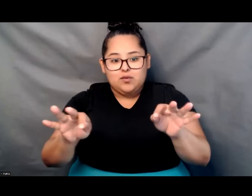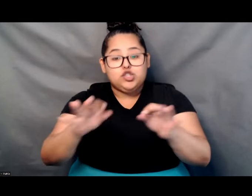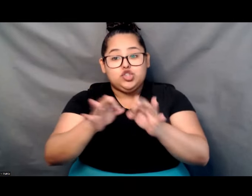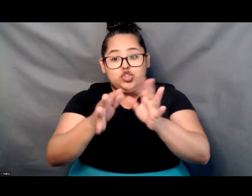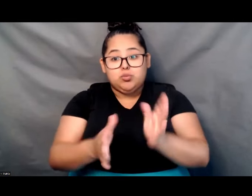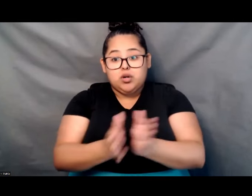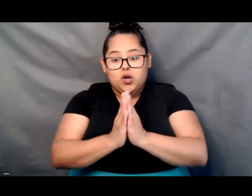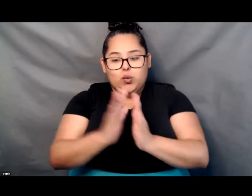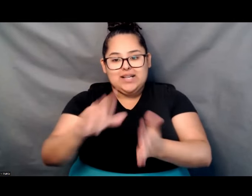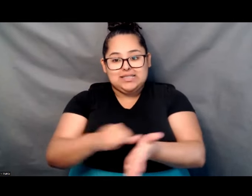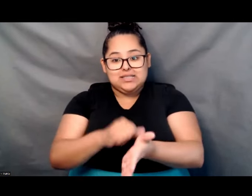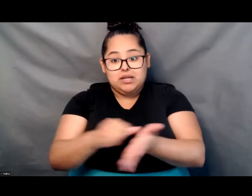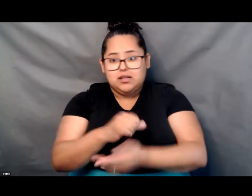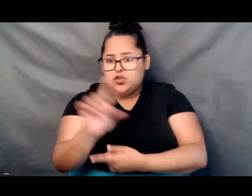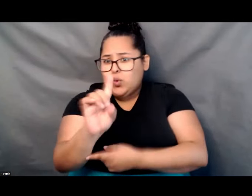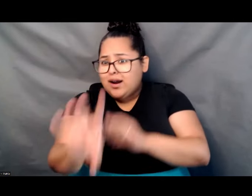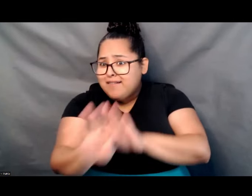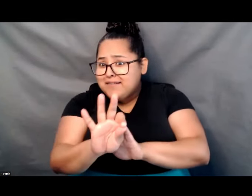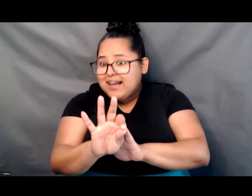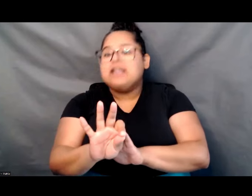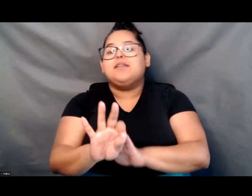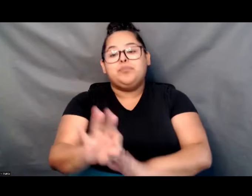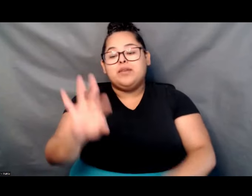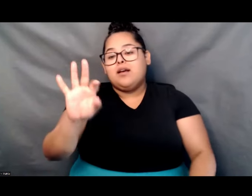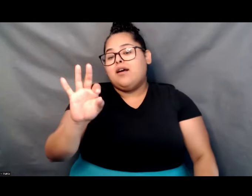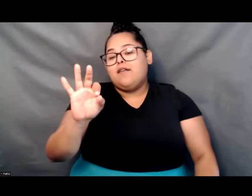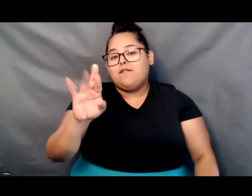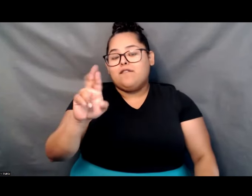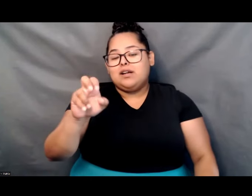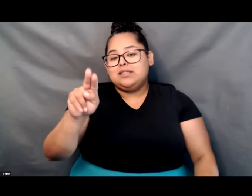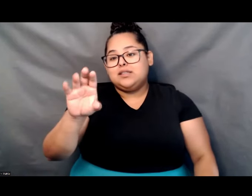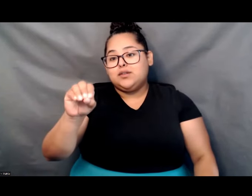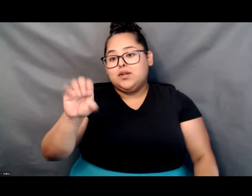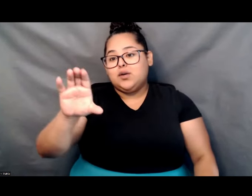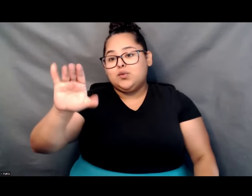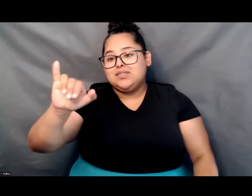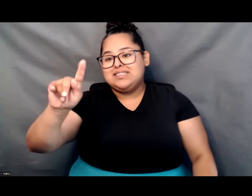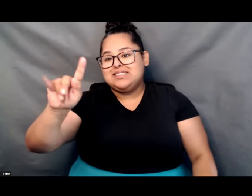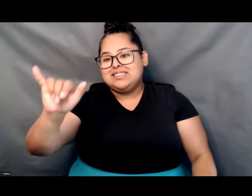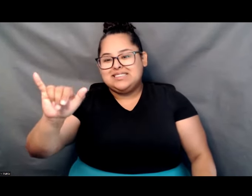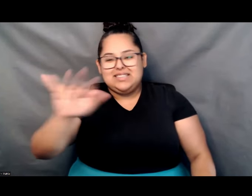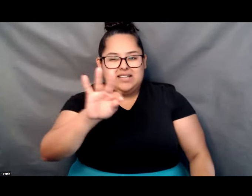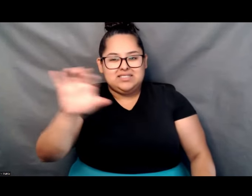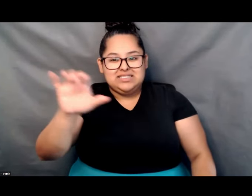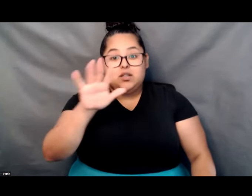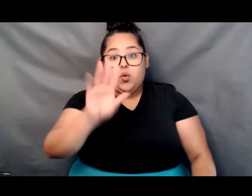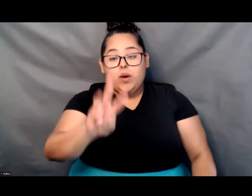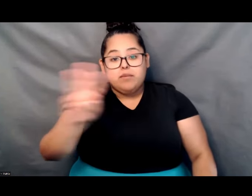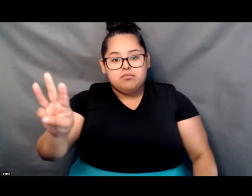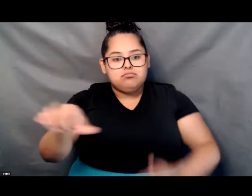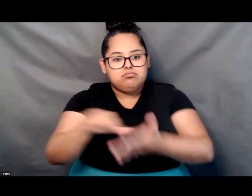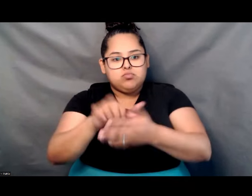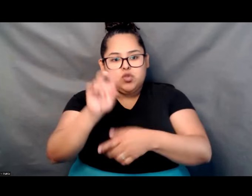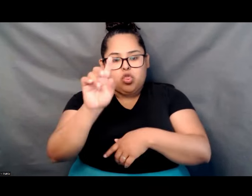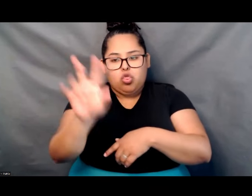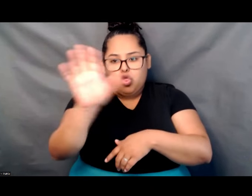like. You can find that going through the Fresno City website, clicking student services, finding our program,